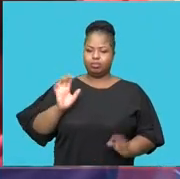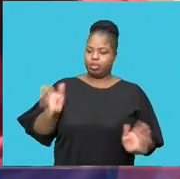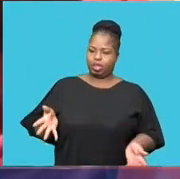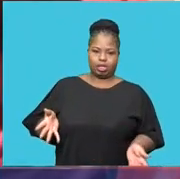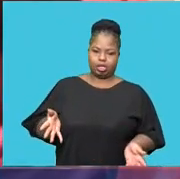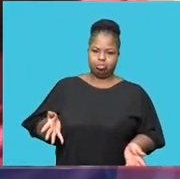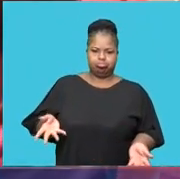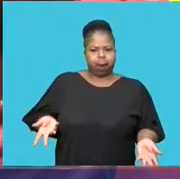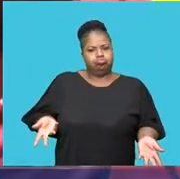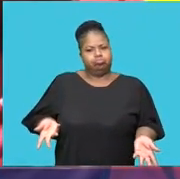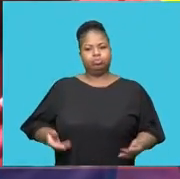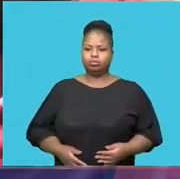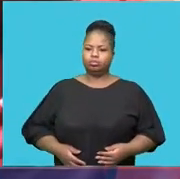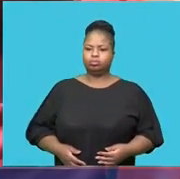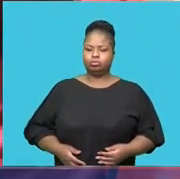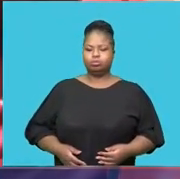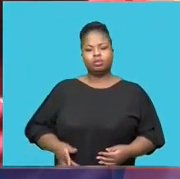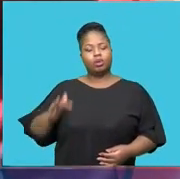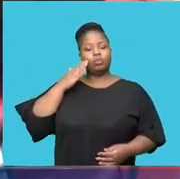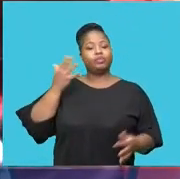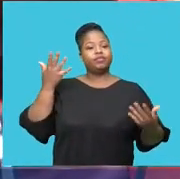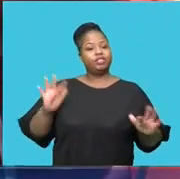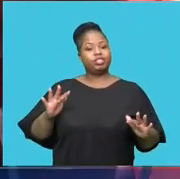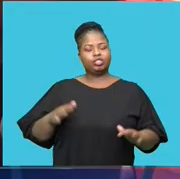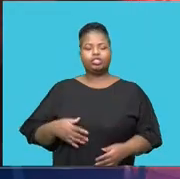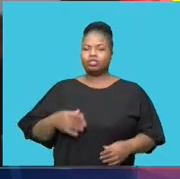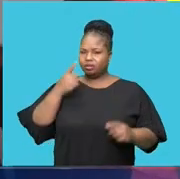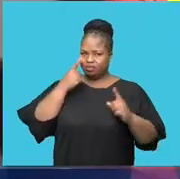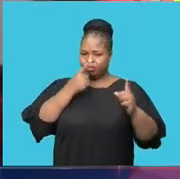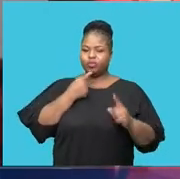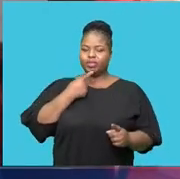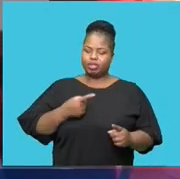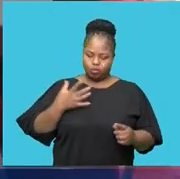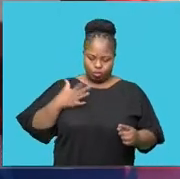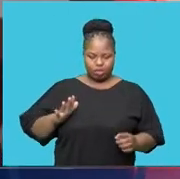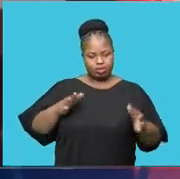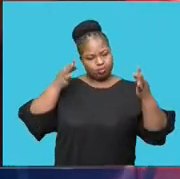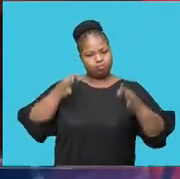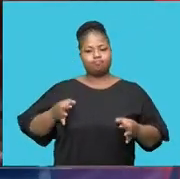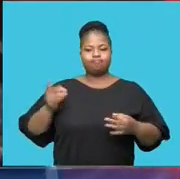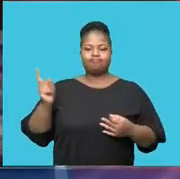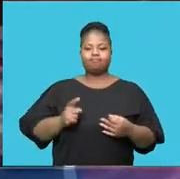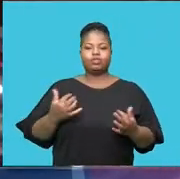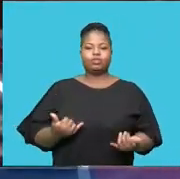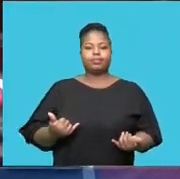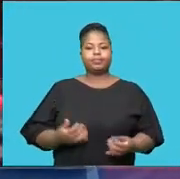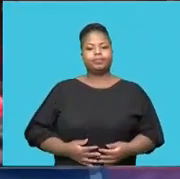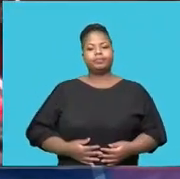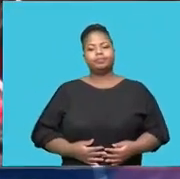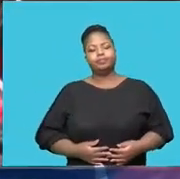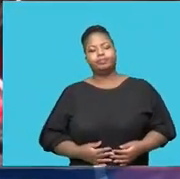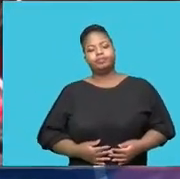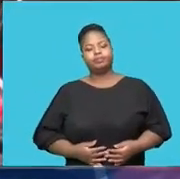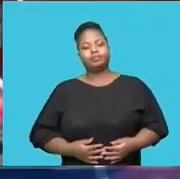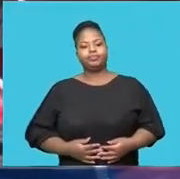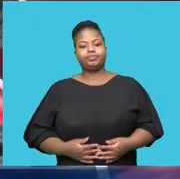So after siyenze le intention yokuthi size la namuhla eyona